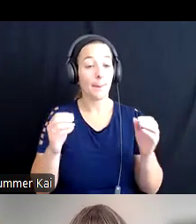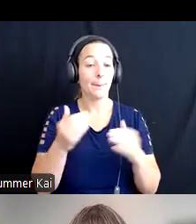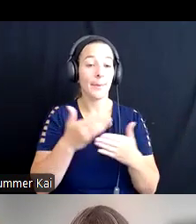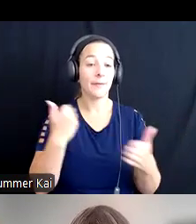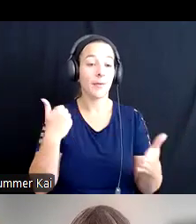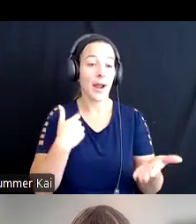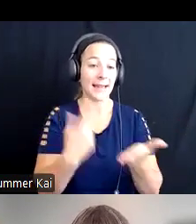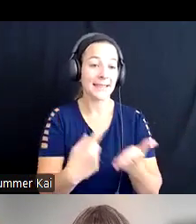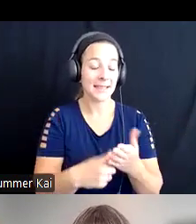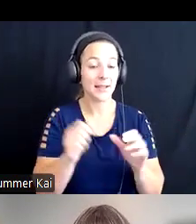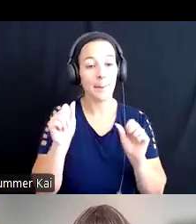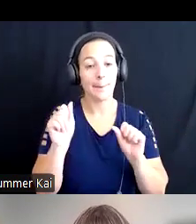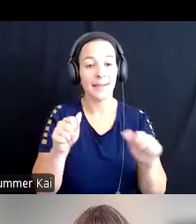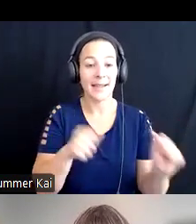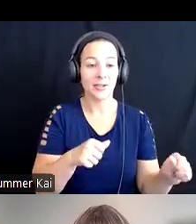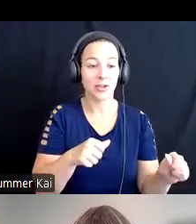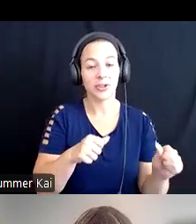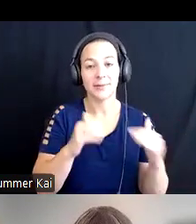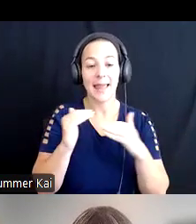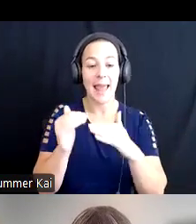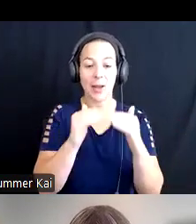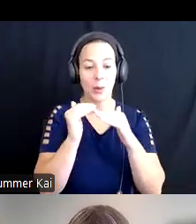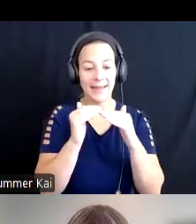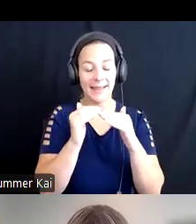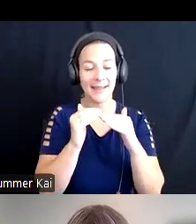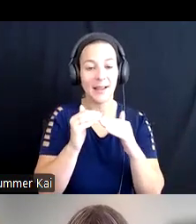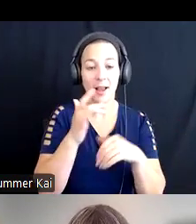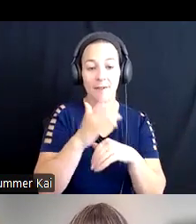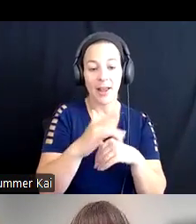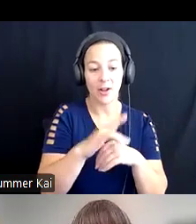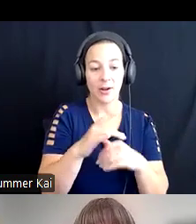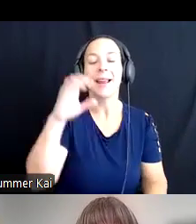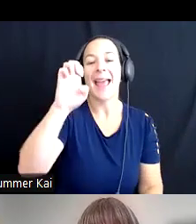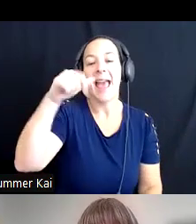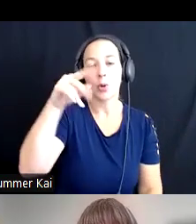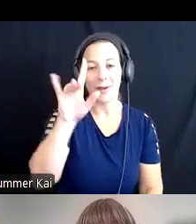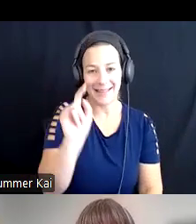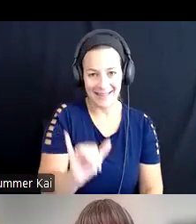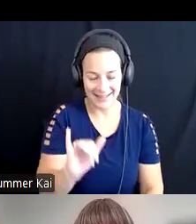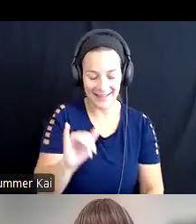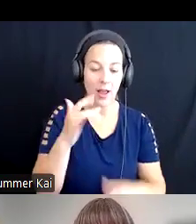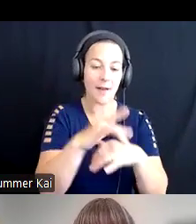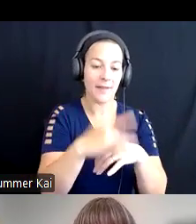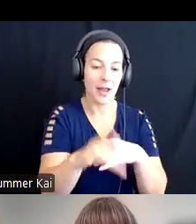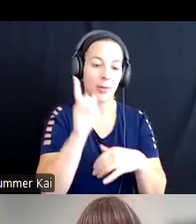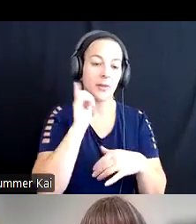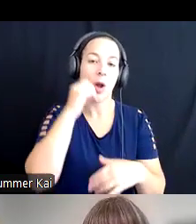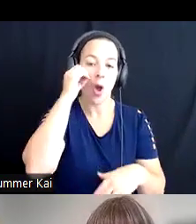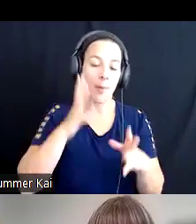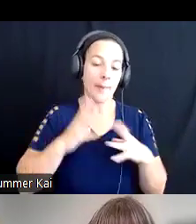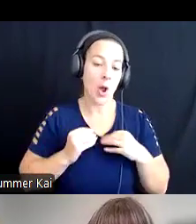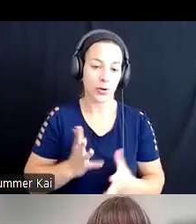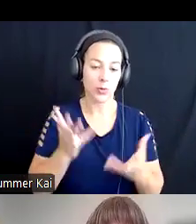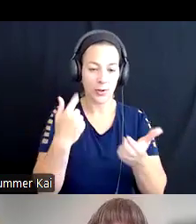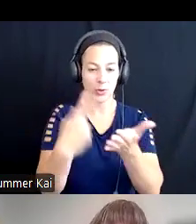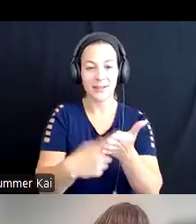the potential equity that is available to middle income owners, we want to talk a little bit about the share that have